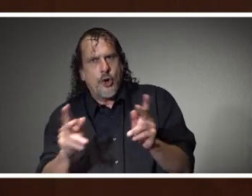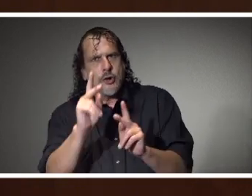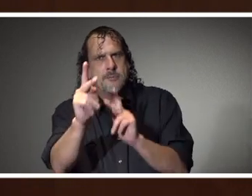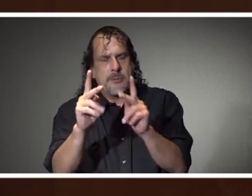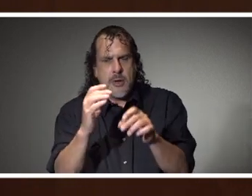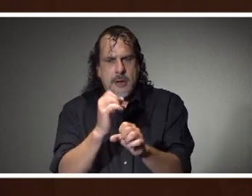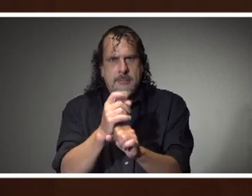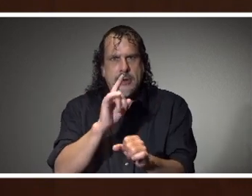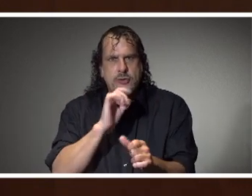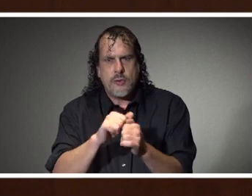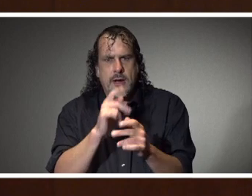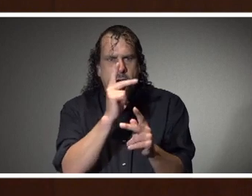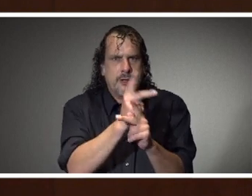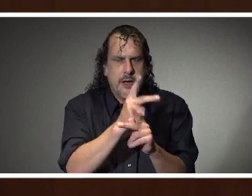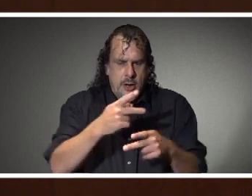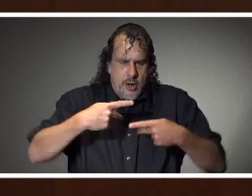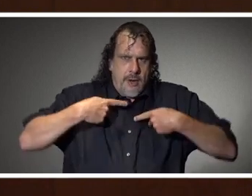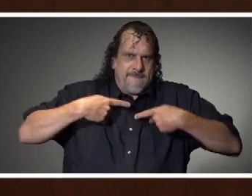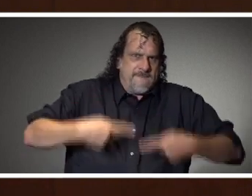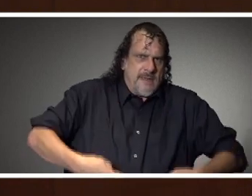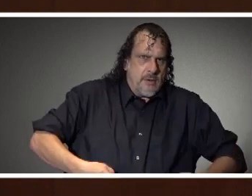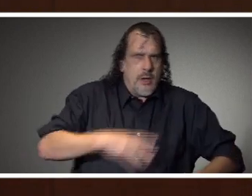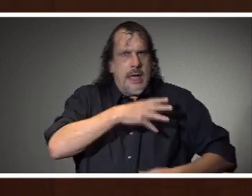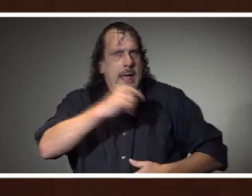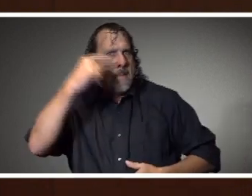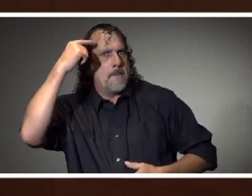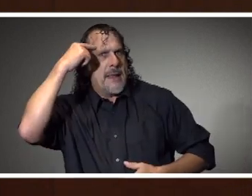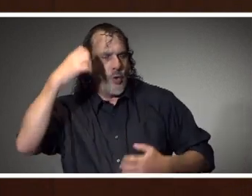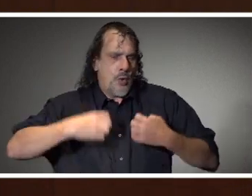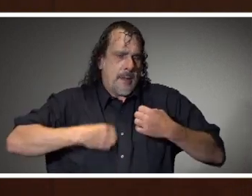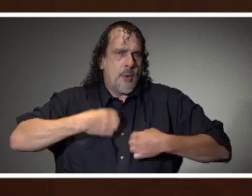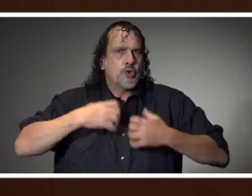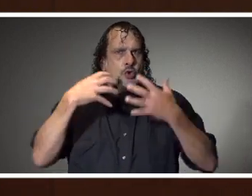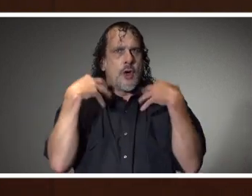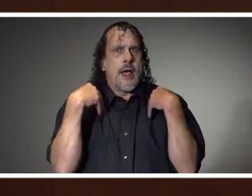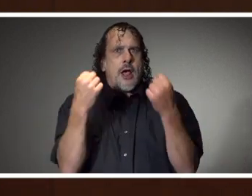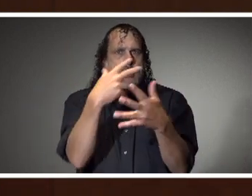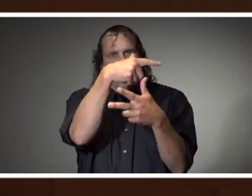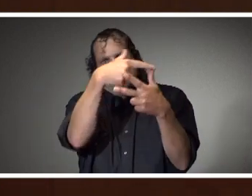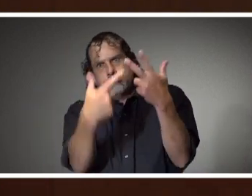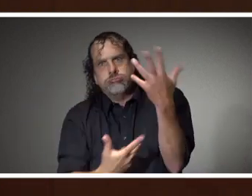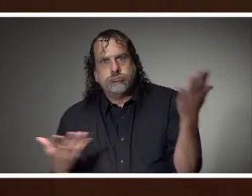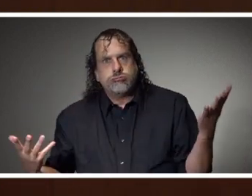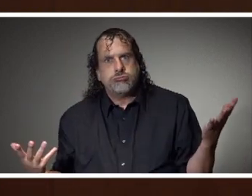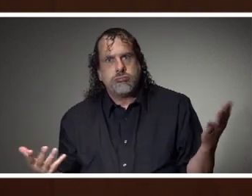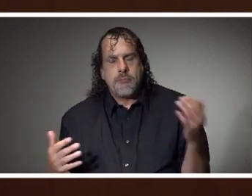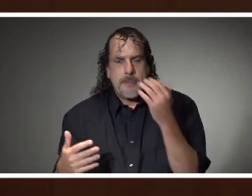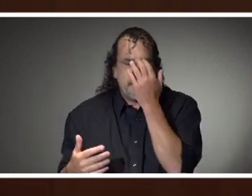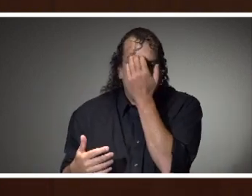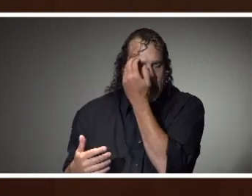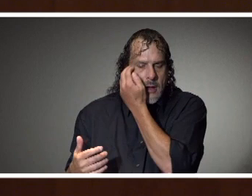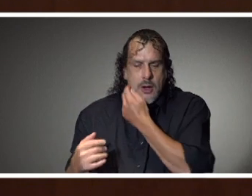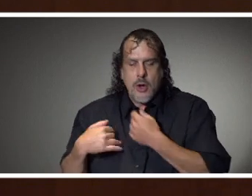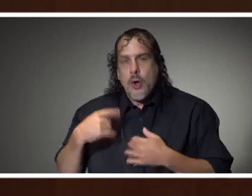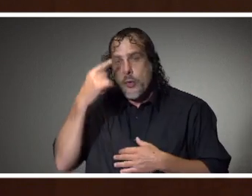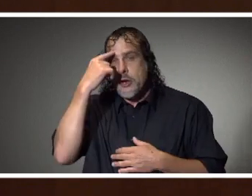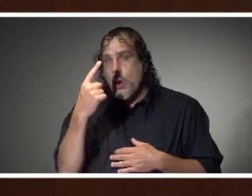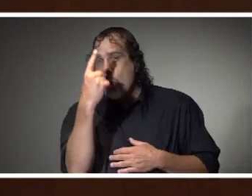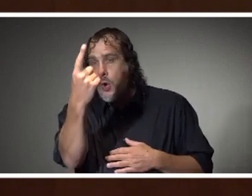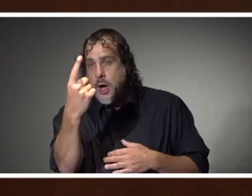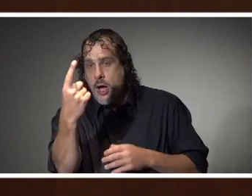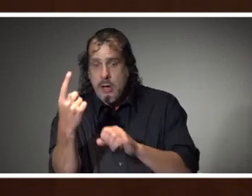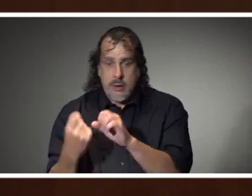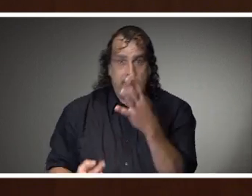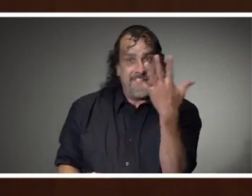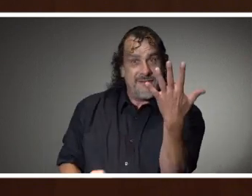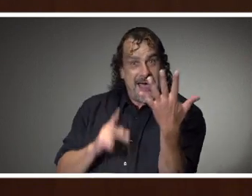sure that they take care of both their physical health and their mental health. We know that 1 in 5 Mississippians will experience a mental illness during